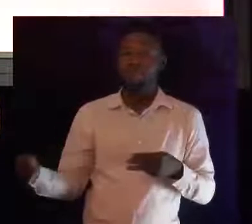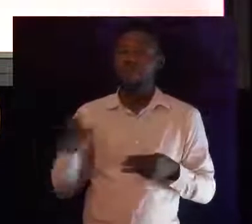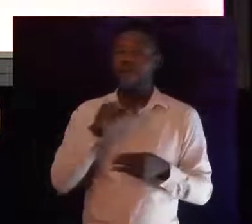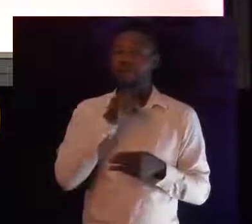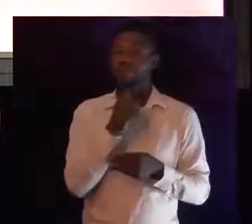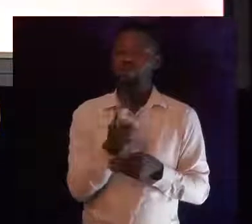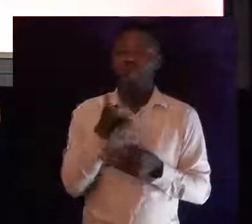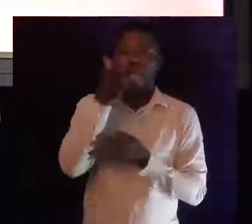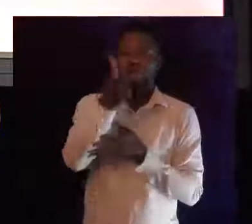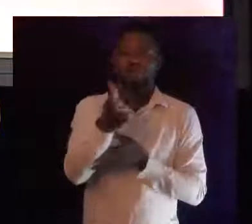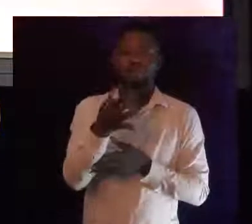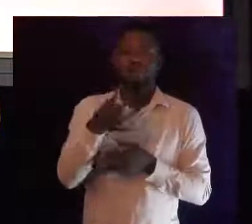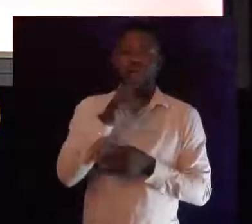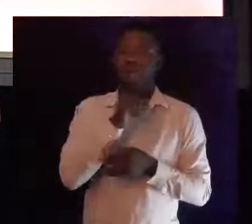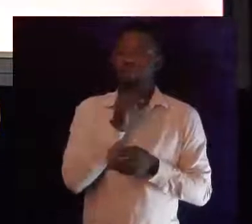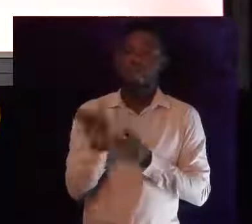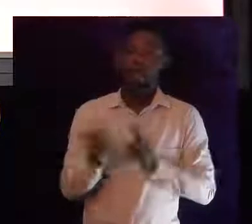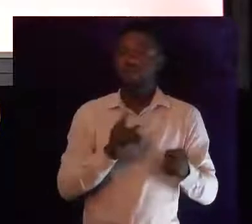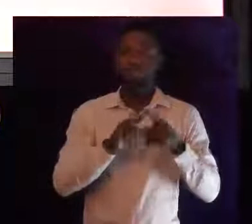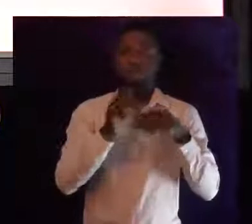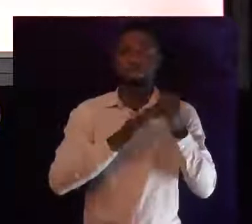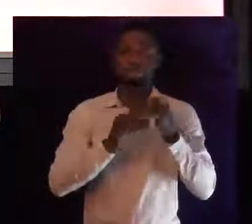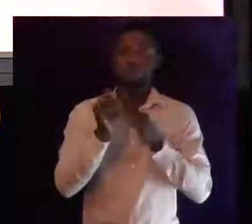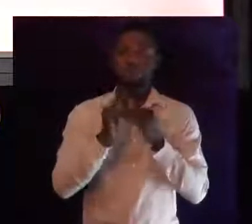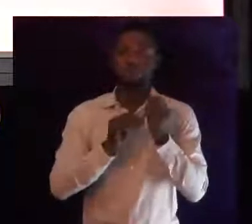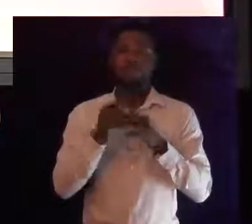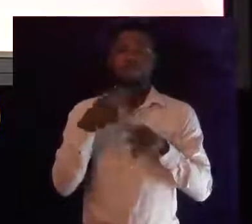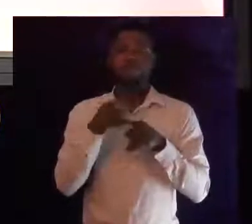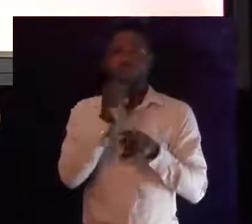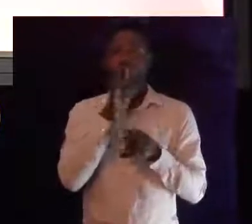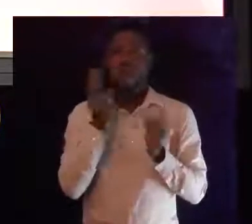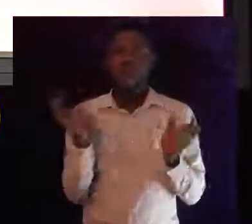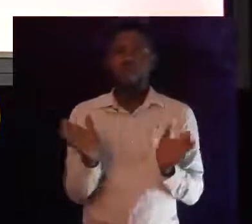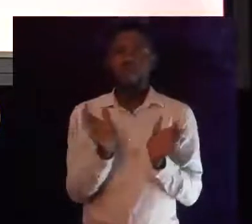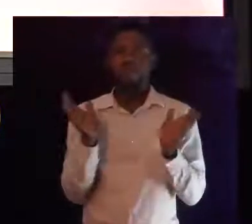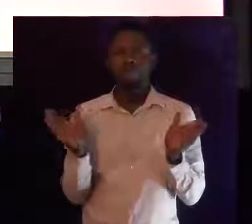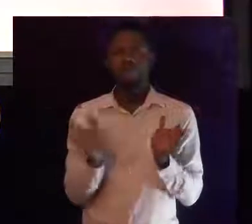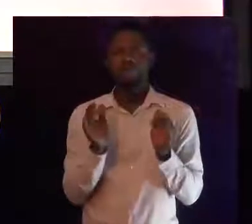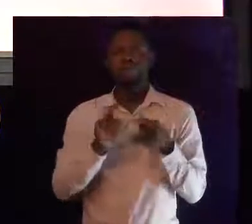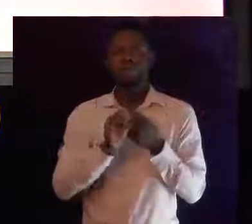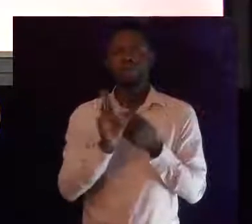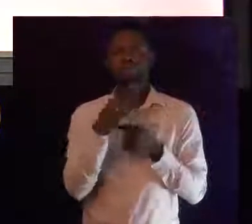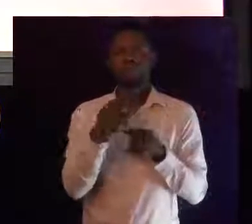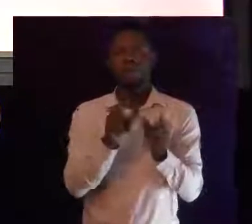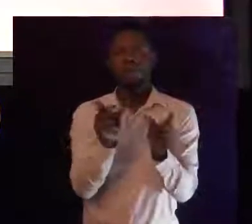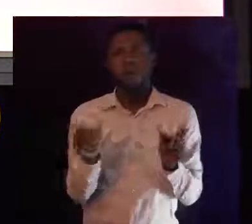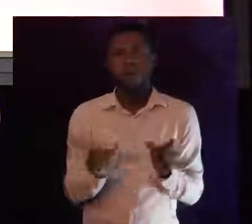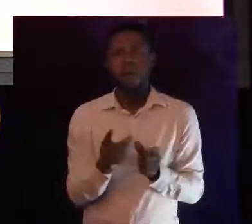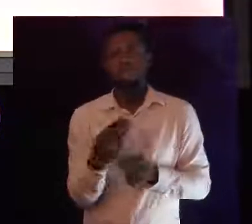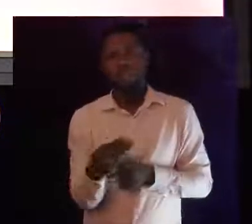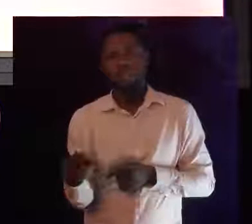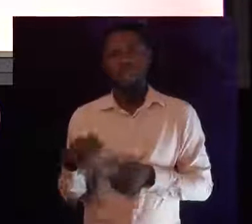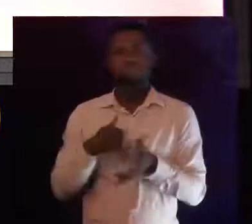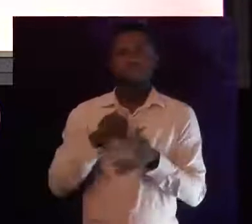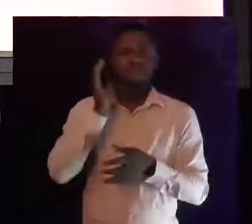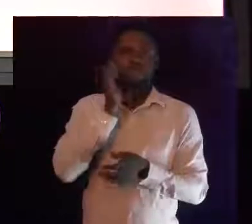available, they are not ready to build. Some really have money to that extent. But if you encourage the use of local